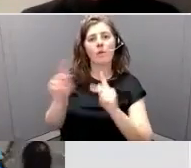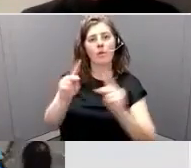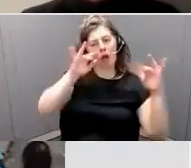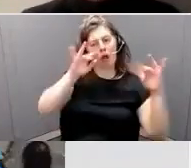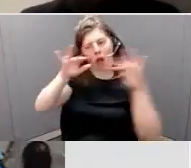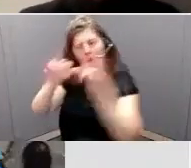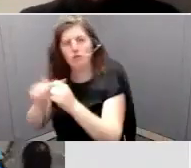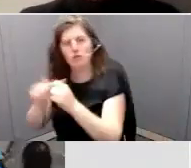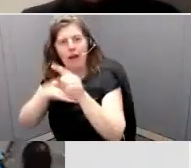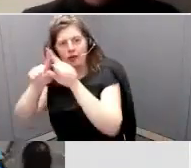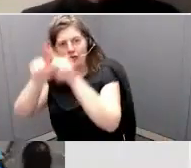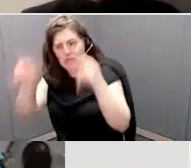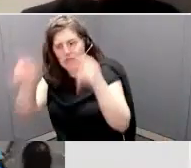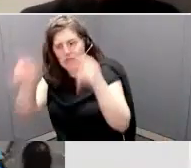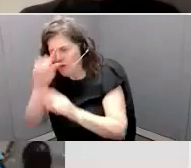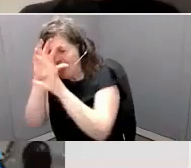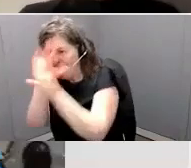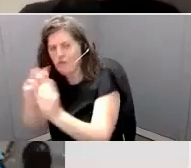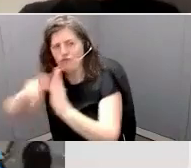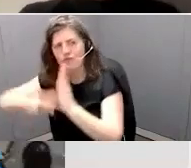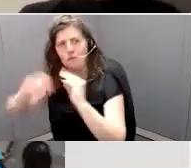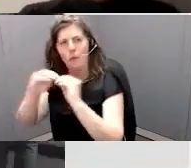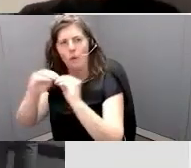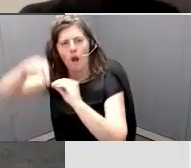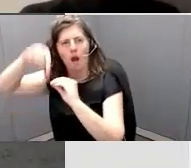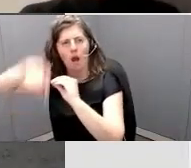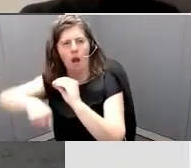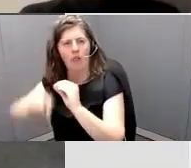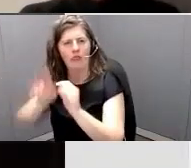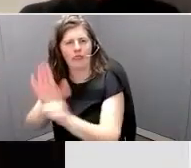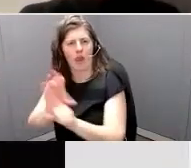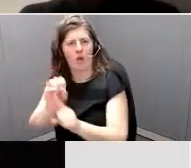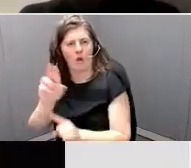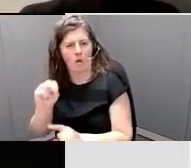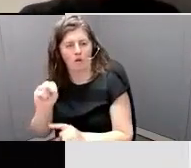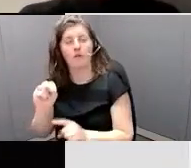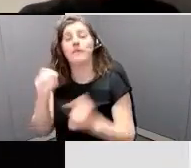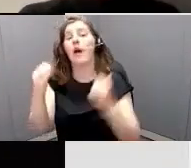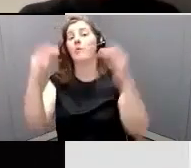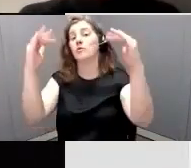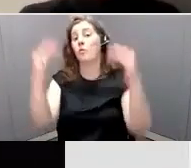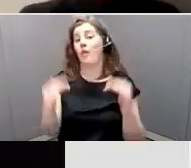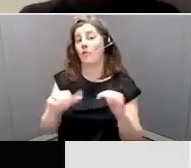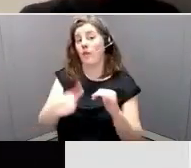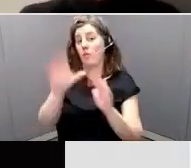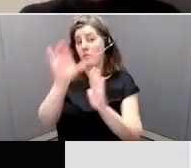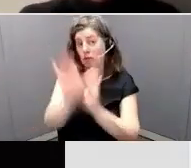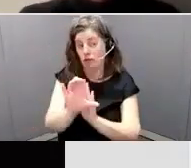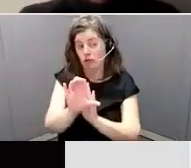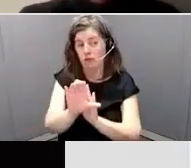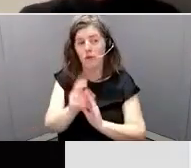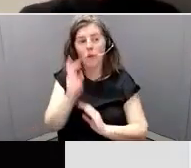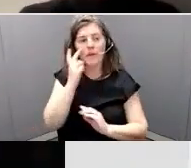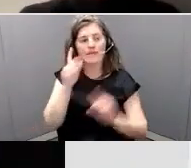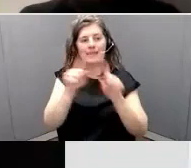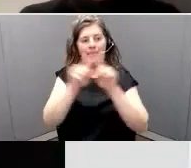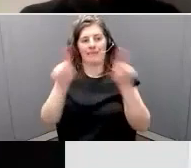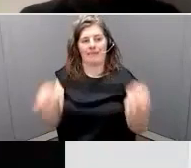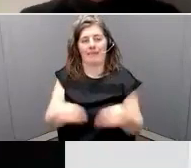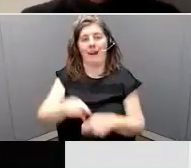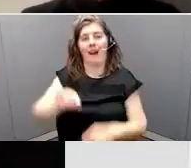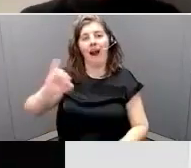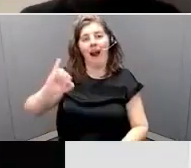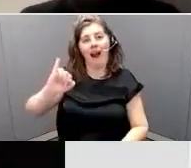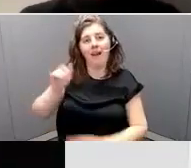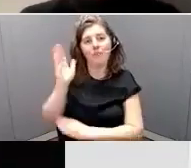your screen or your station. Now let me scroll down here. Here we see an